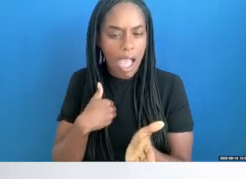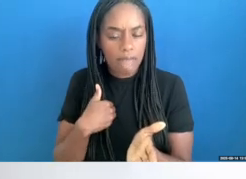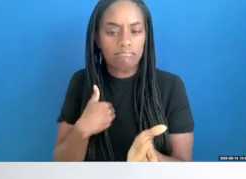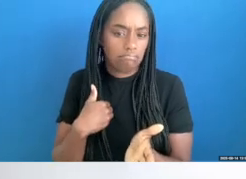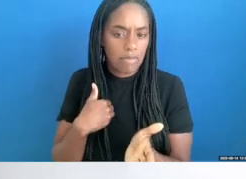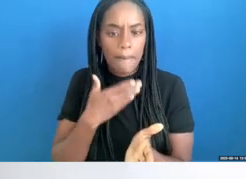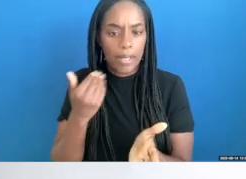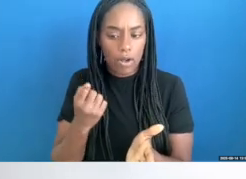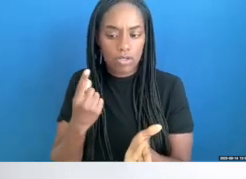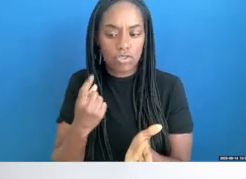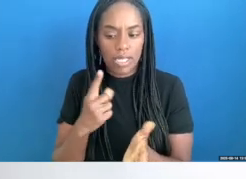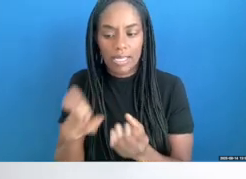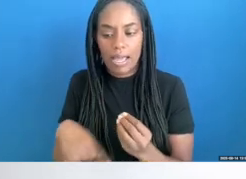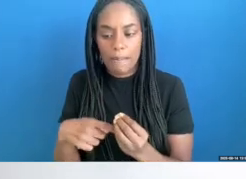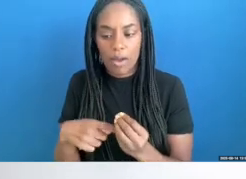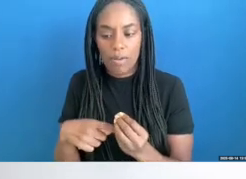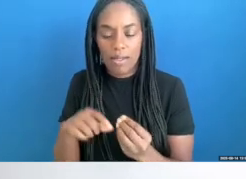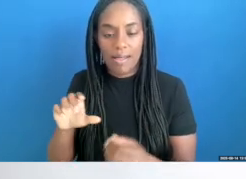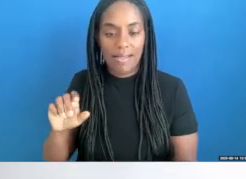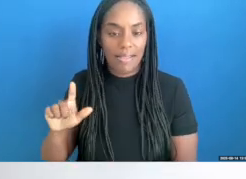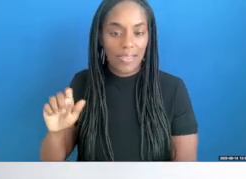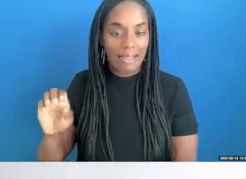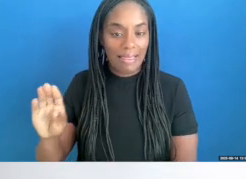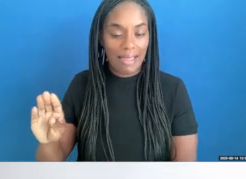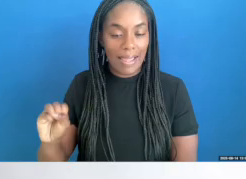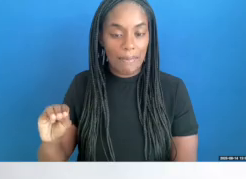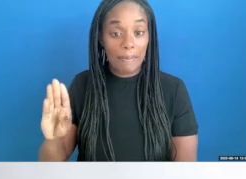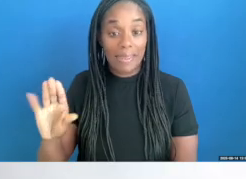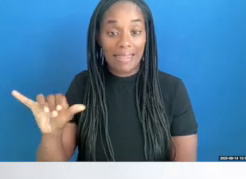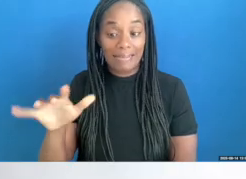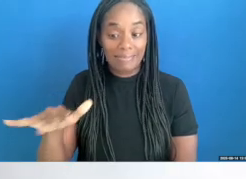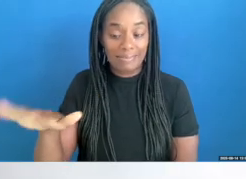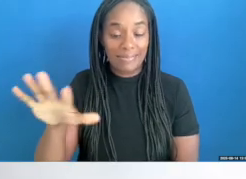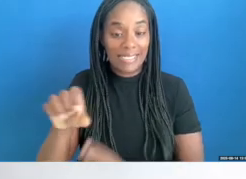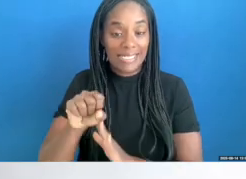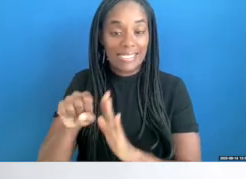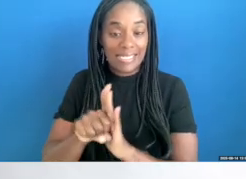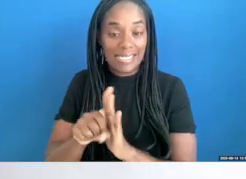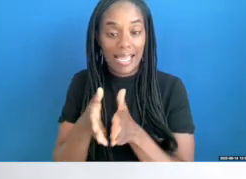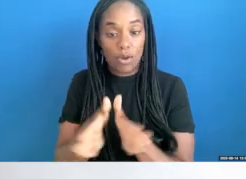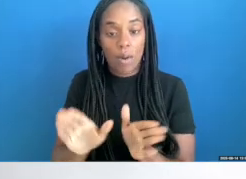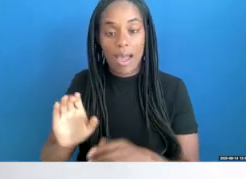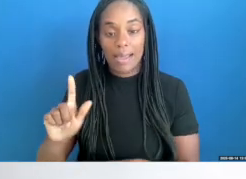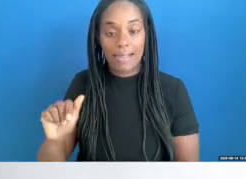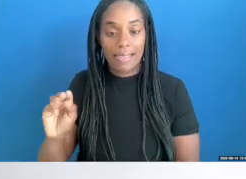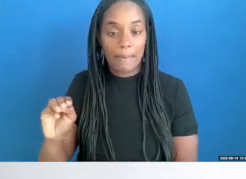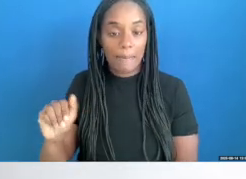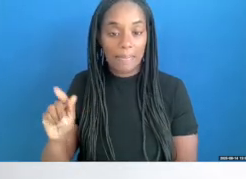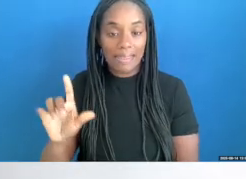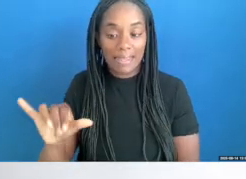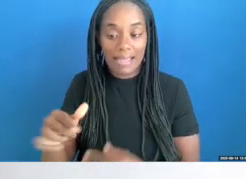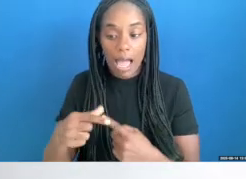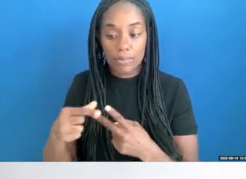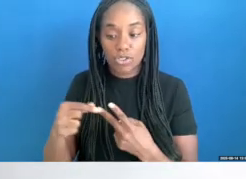into the clean mobility landscape. Statewide clean mobility options was created